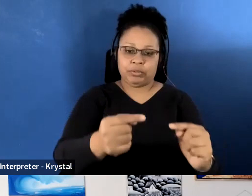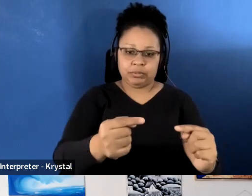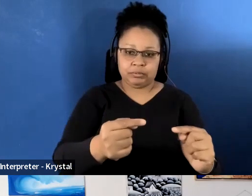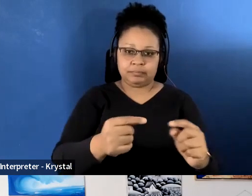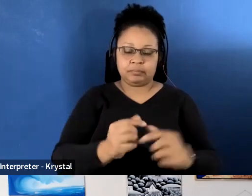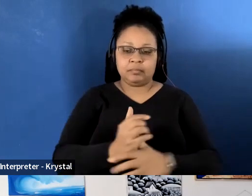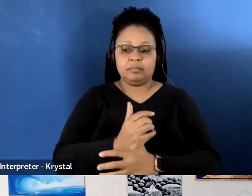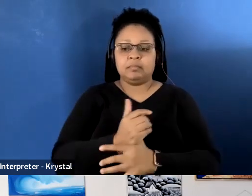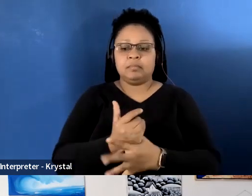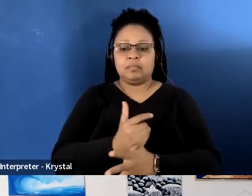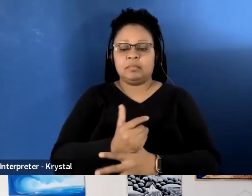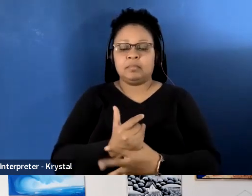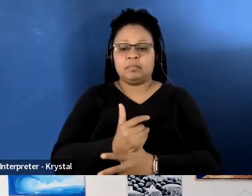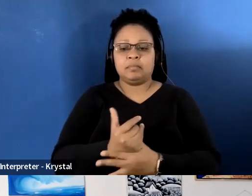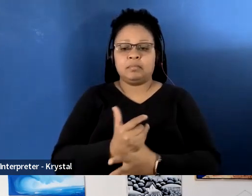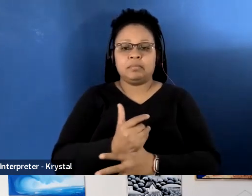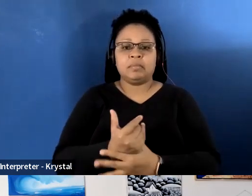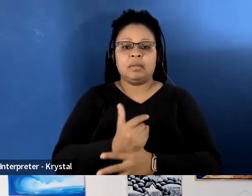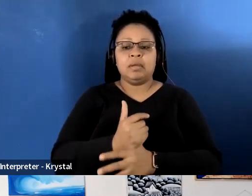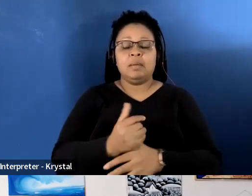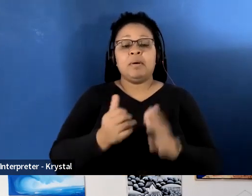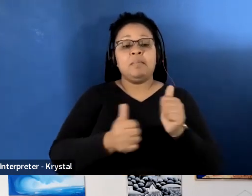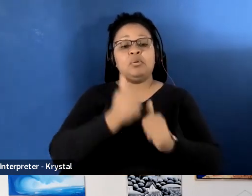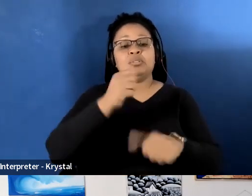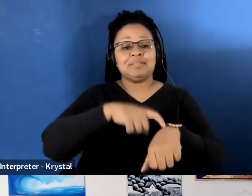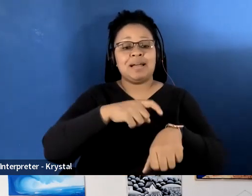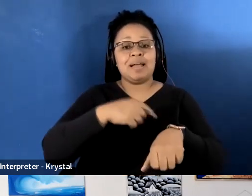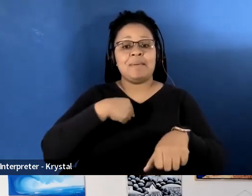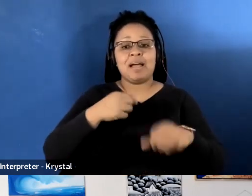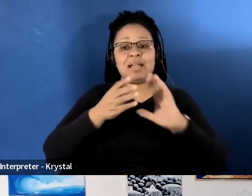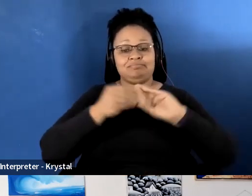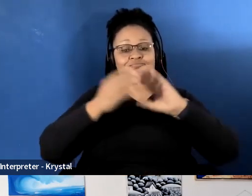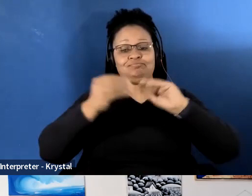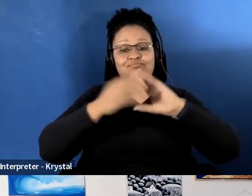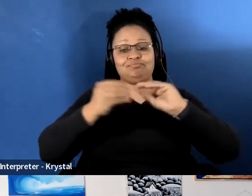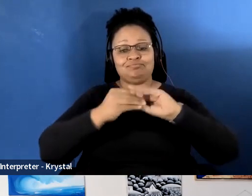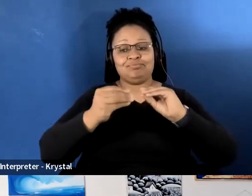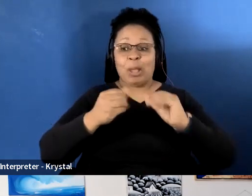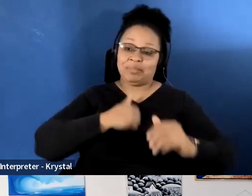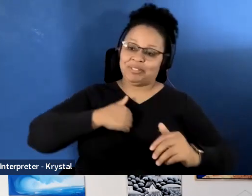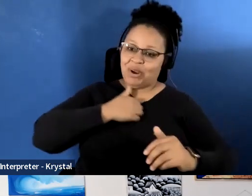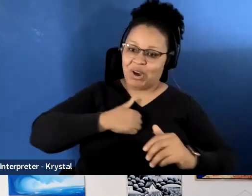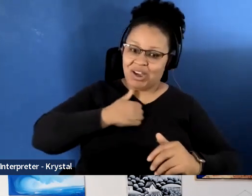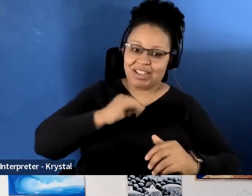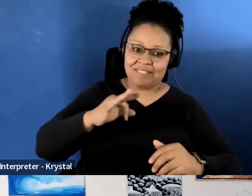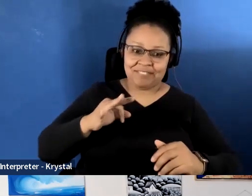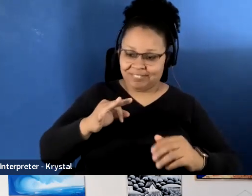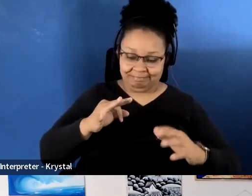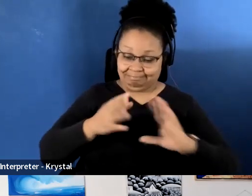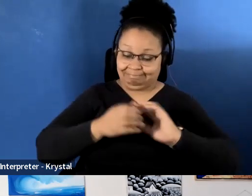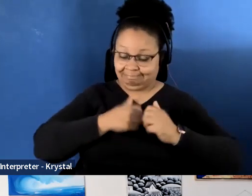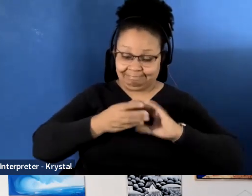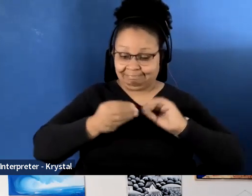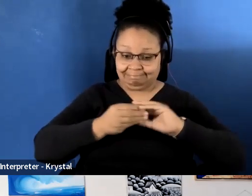do speak my mind all the time. It gets me in trouble most of the time, and I apologize to anybody that's happened to. But yes,